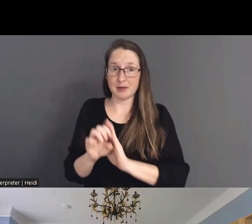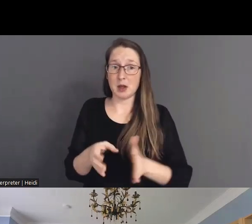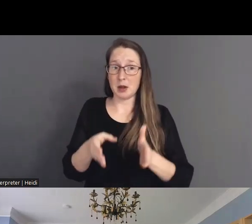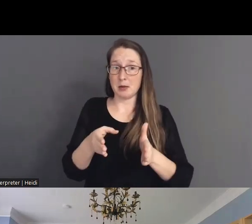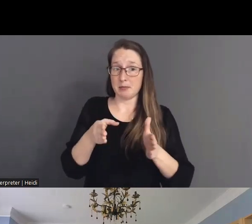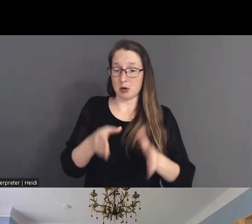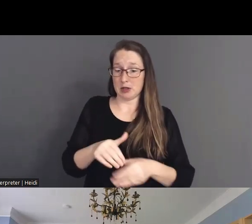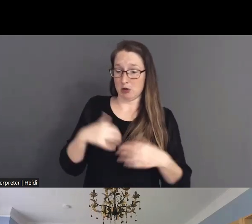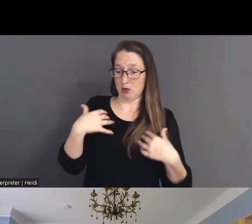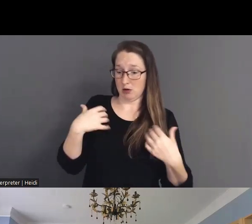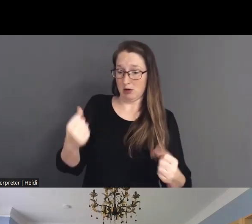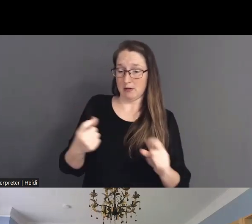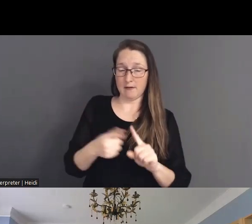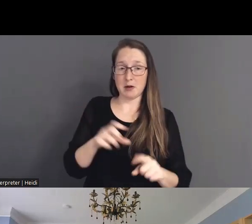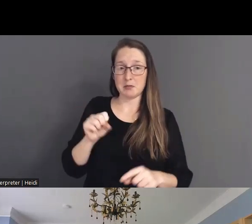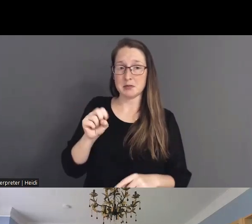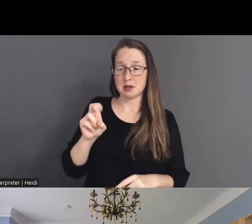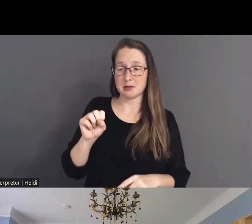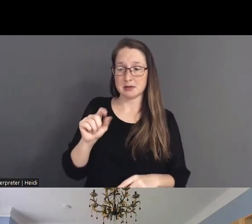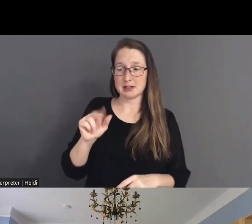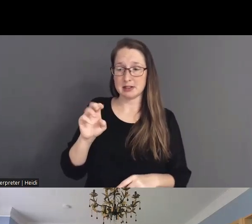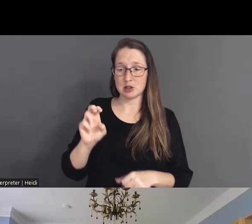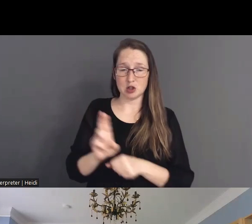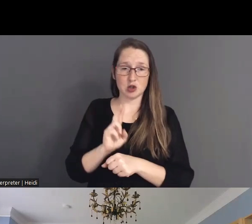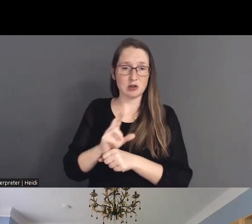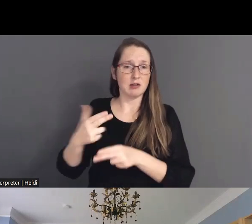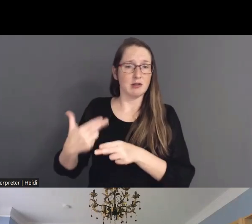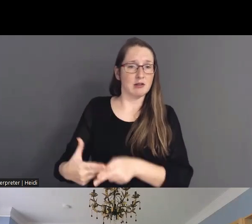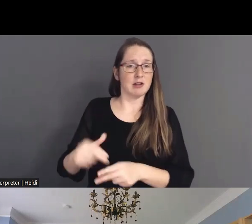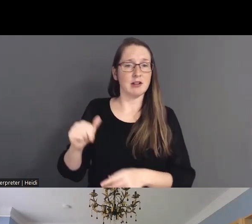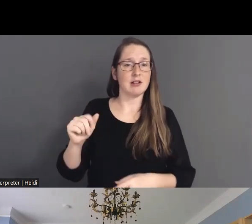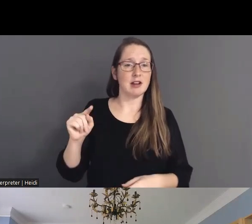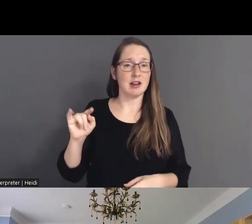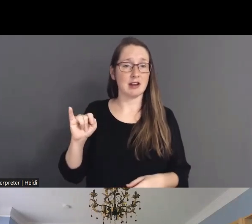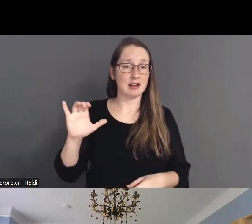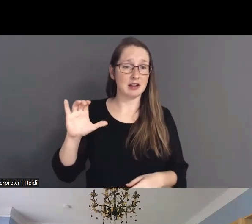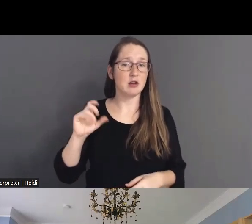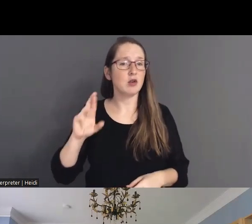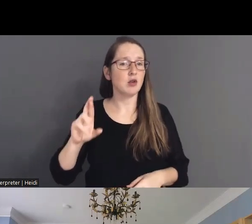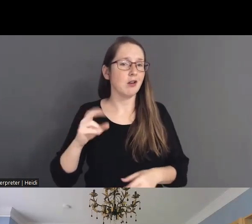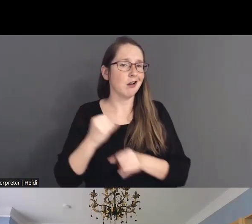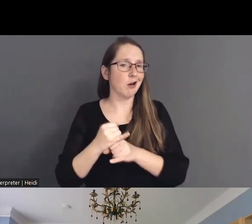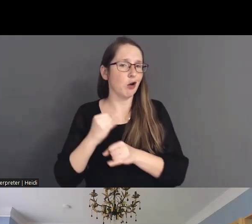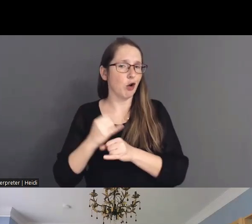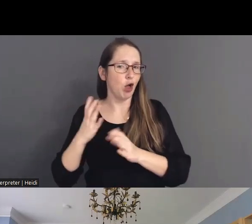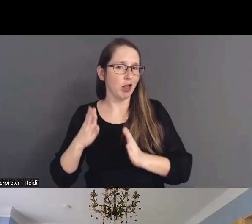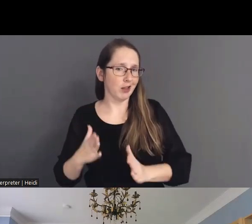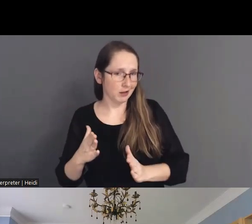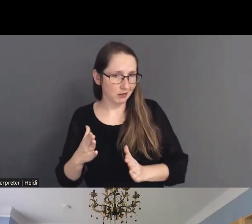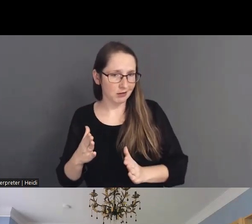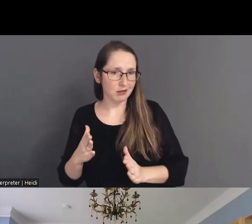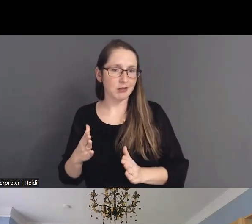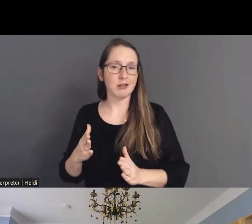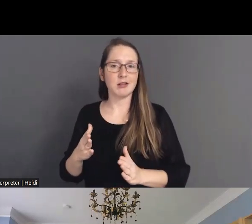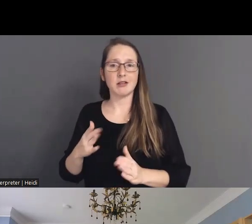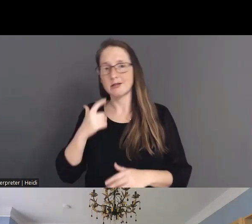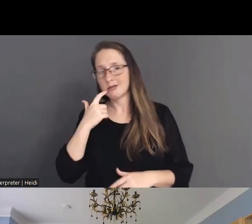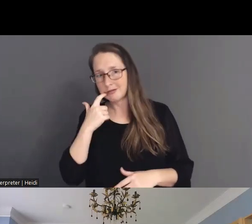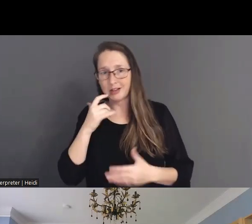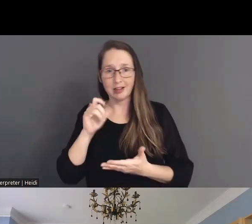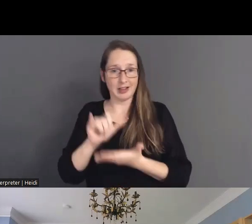in recovery from substance use may refer to themselves as an addict or an alcoholic. That